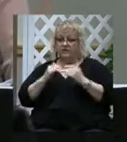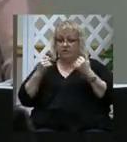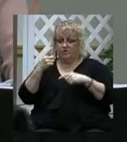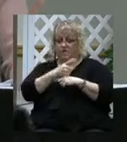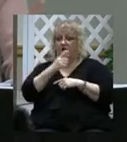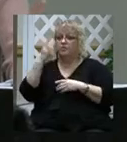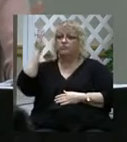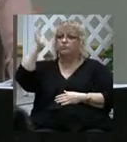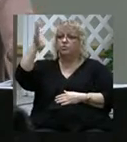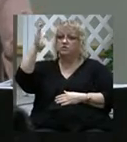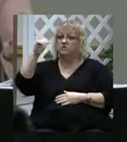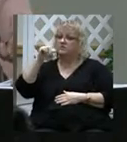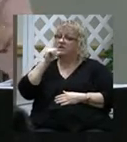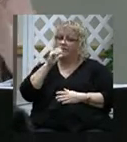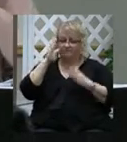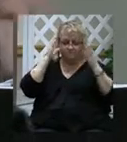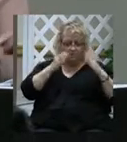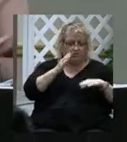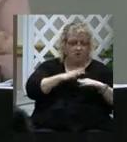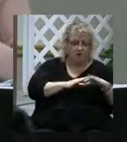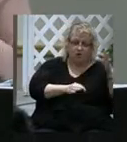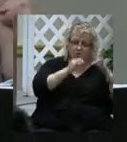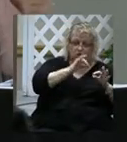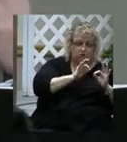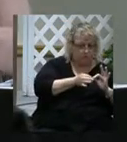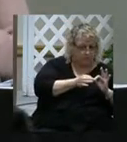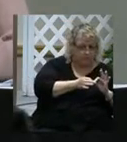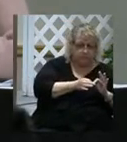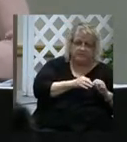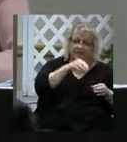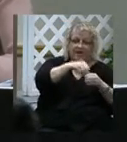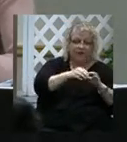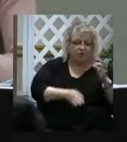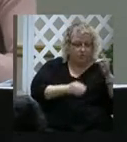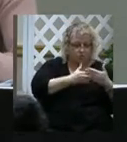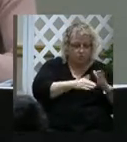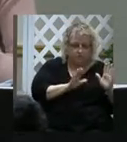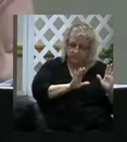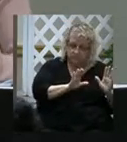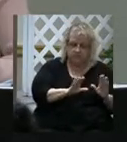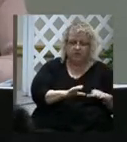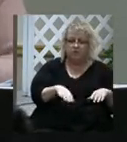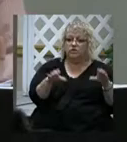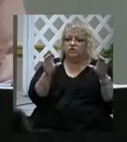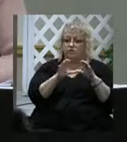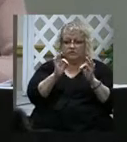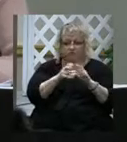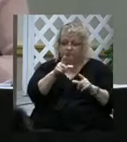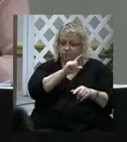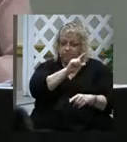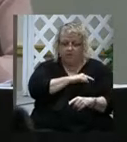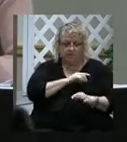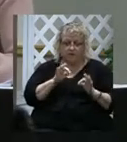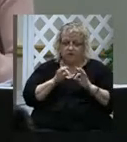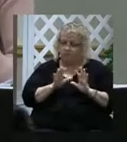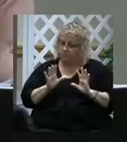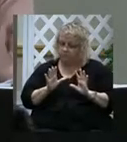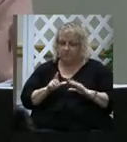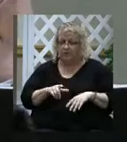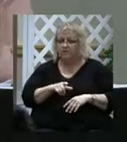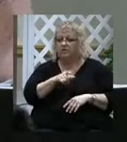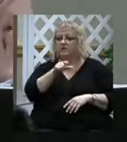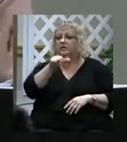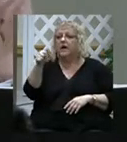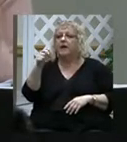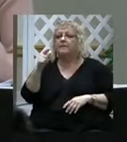today's presentation is not going to be court interpreters, what we do inside the courtroom. We use certified interpreters, qualified interpreters. There's no